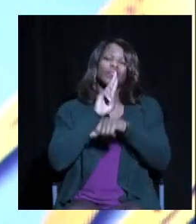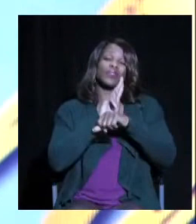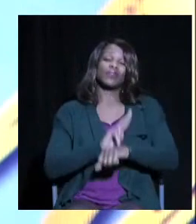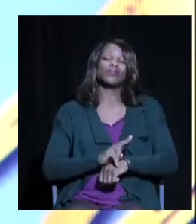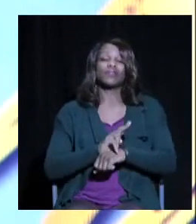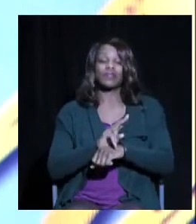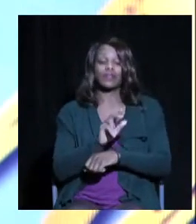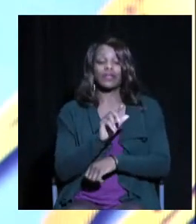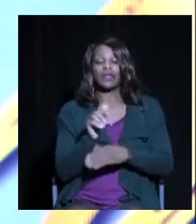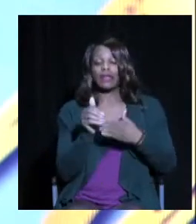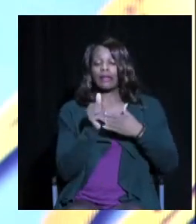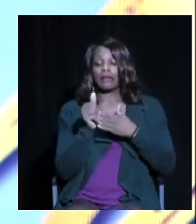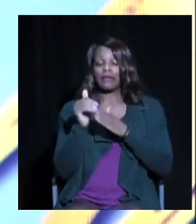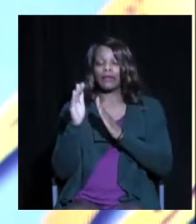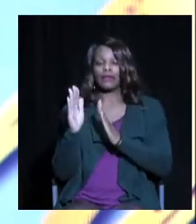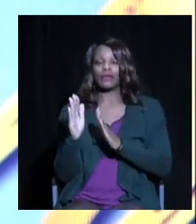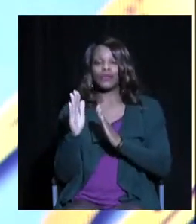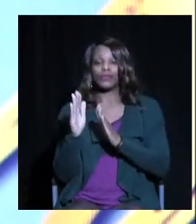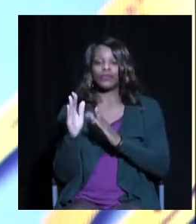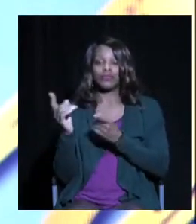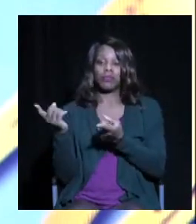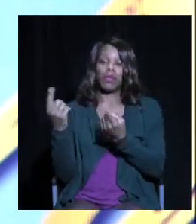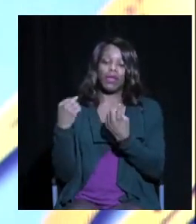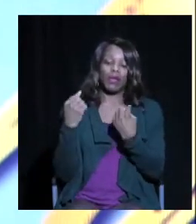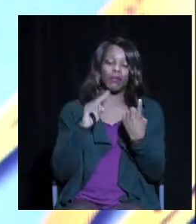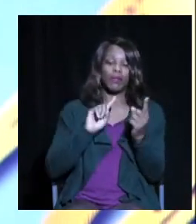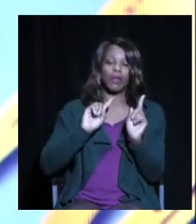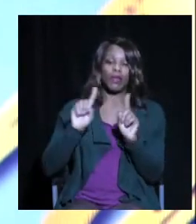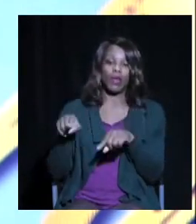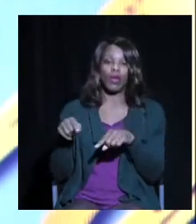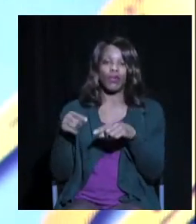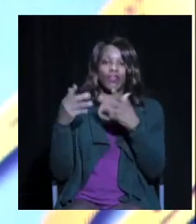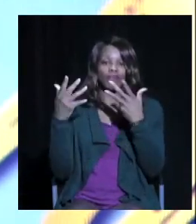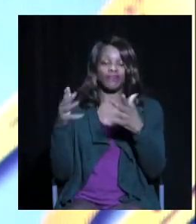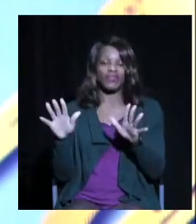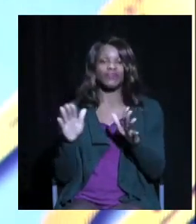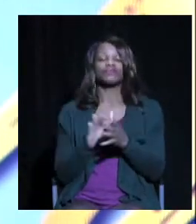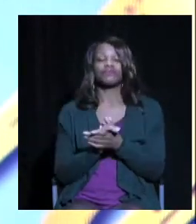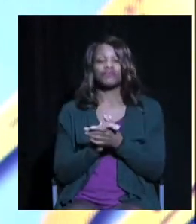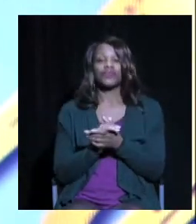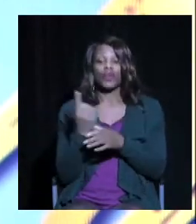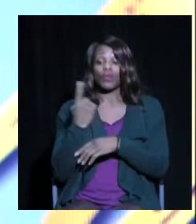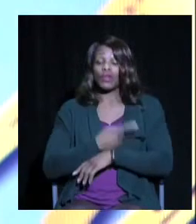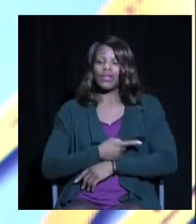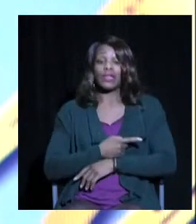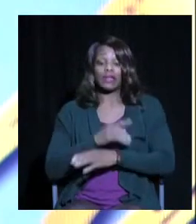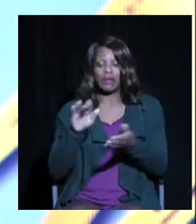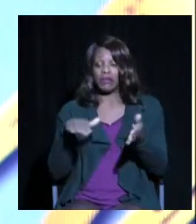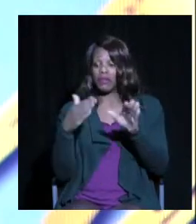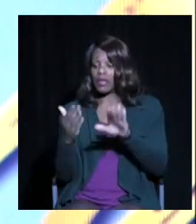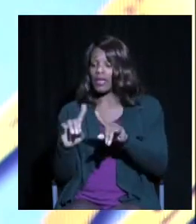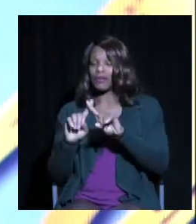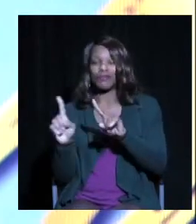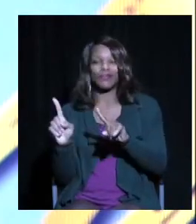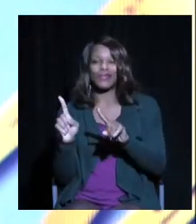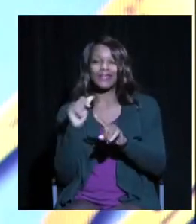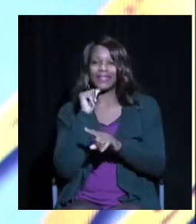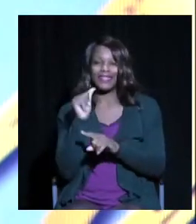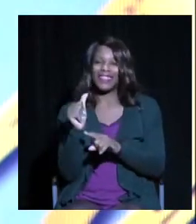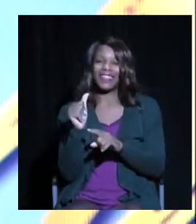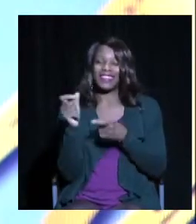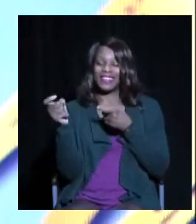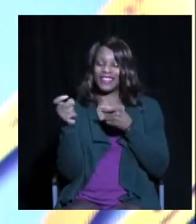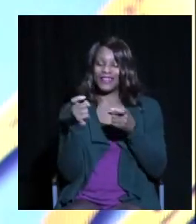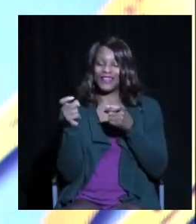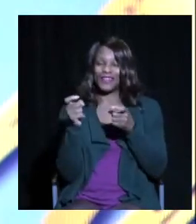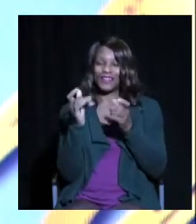leadership that comes and goes. Even people who've been in leadership a long time, one day they will die. But that's not the case with the reign